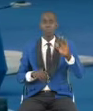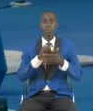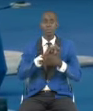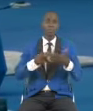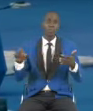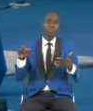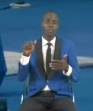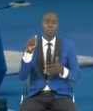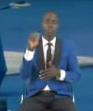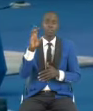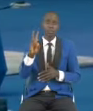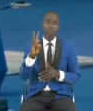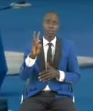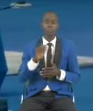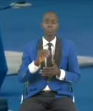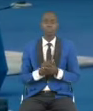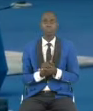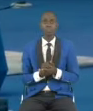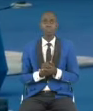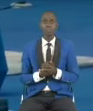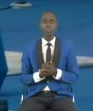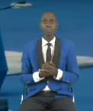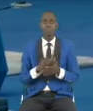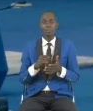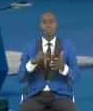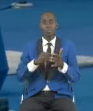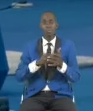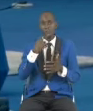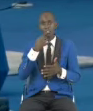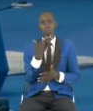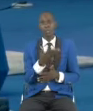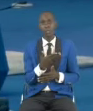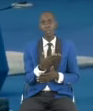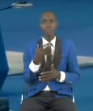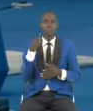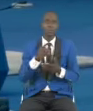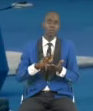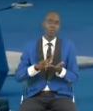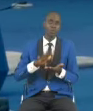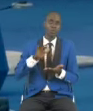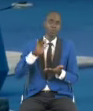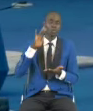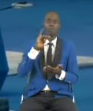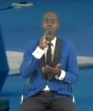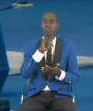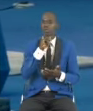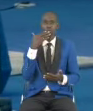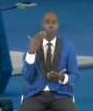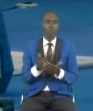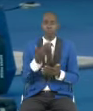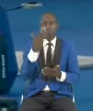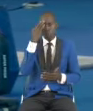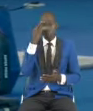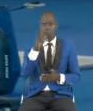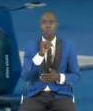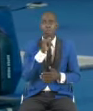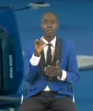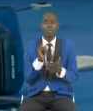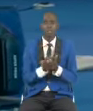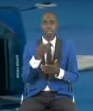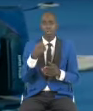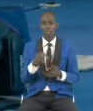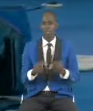verse 6. It says, your glorying is not good. Know ye not that a little